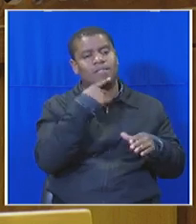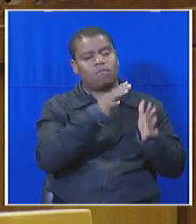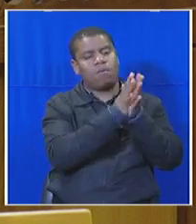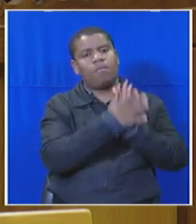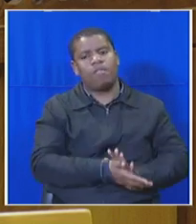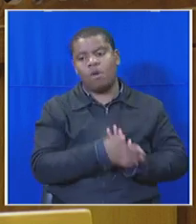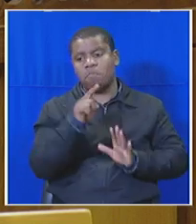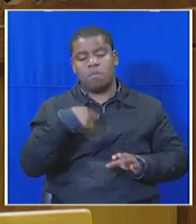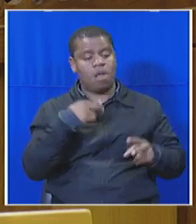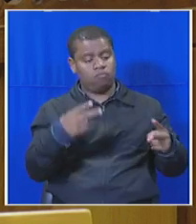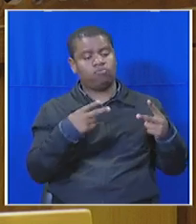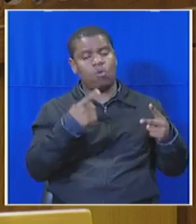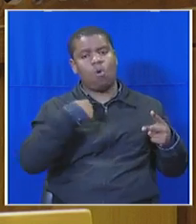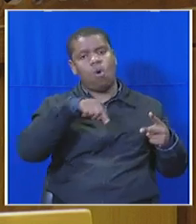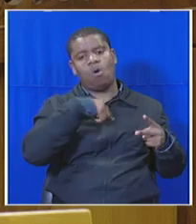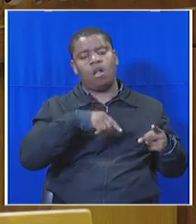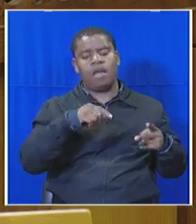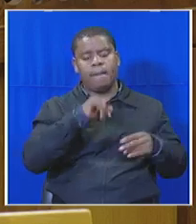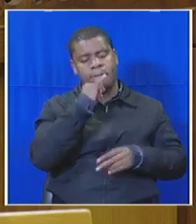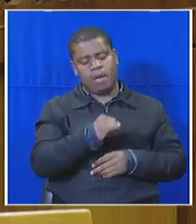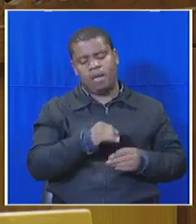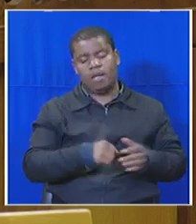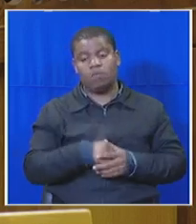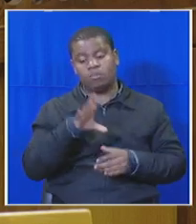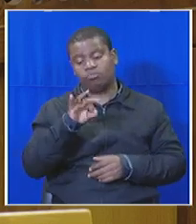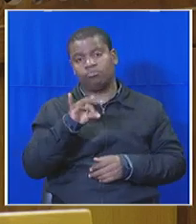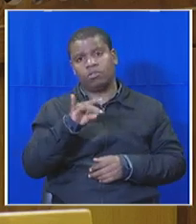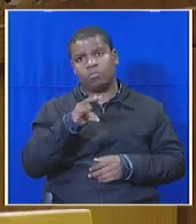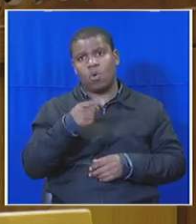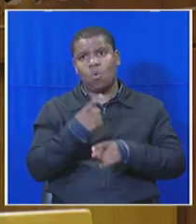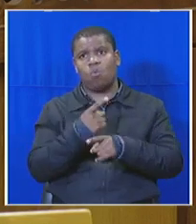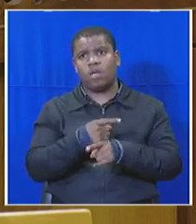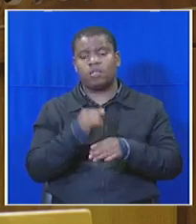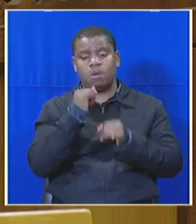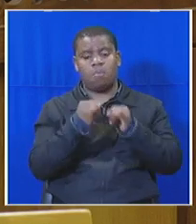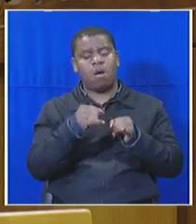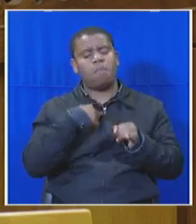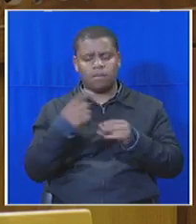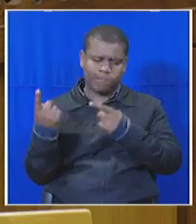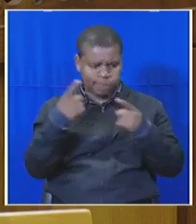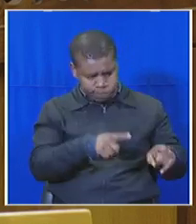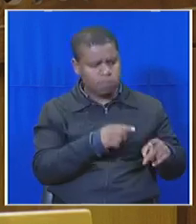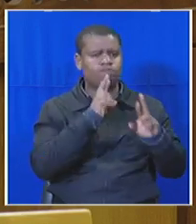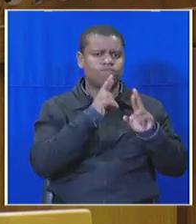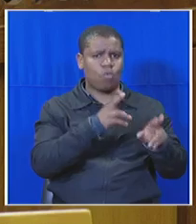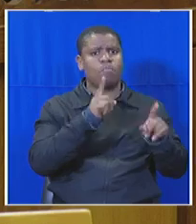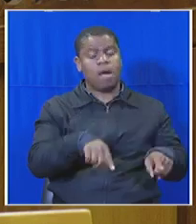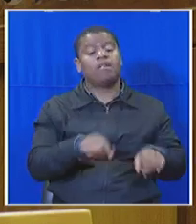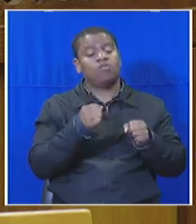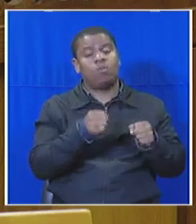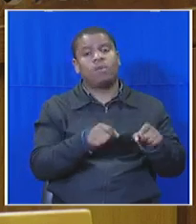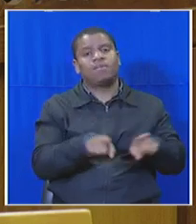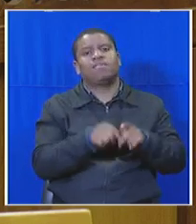all of us look bad in that committee, when day in and day out we are holding people accountable as we should be doing,